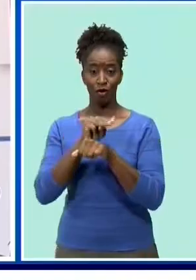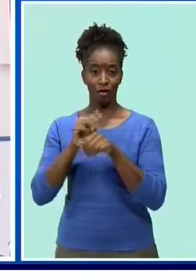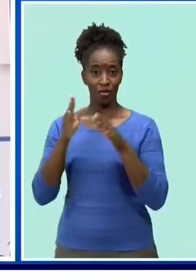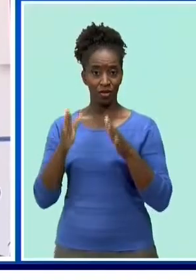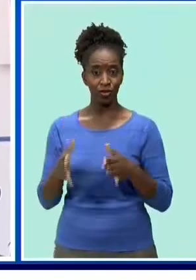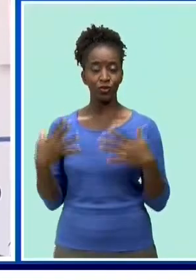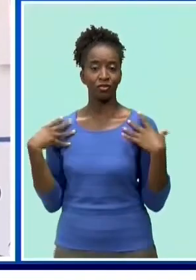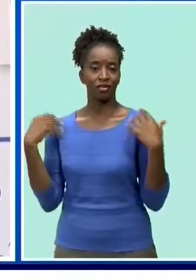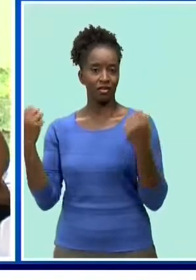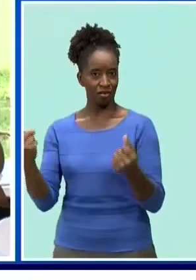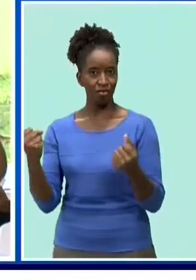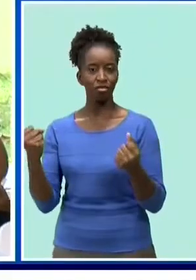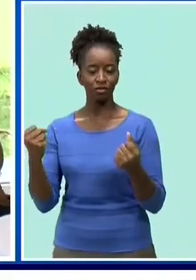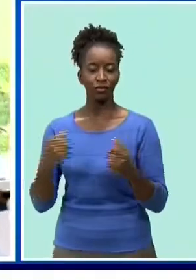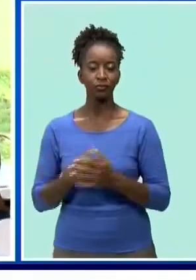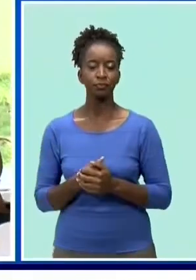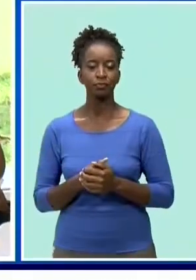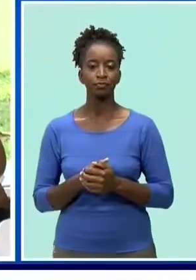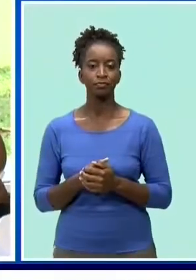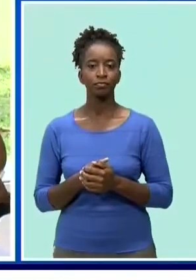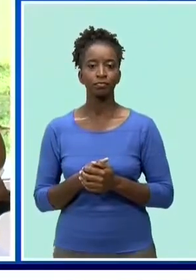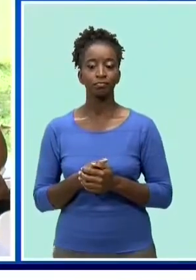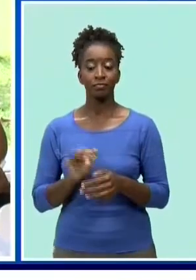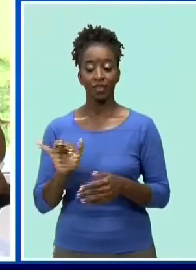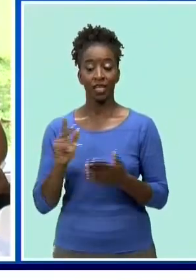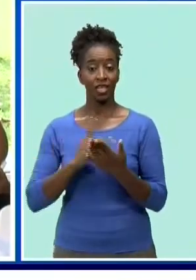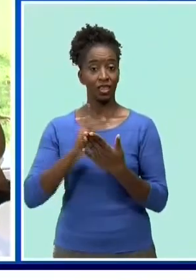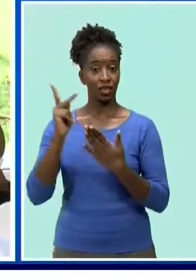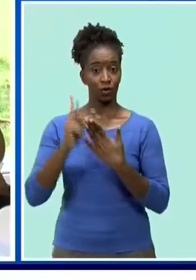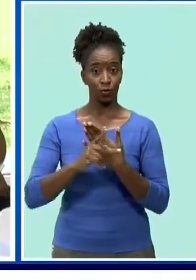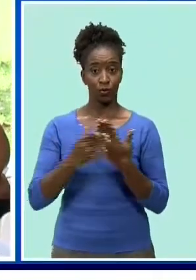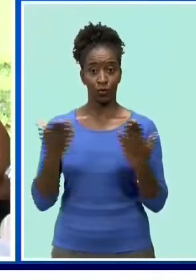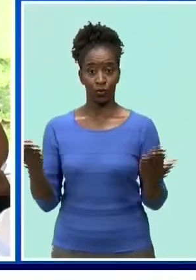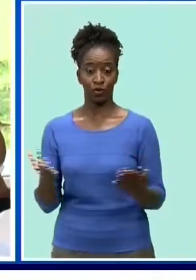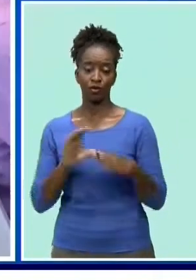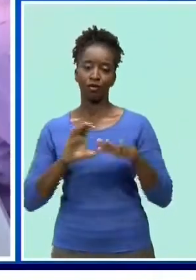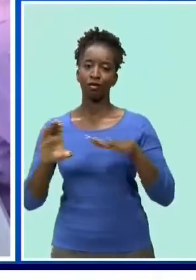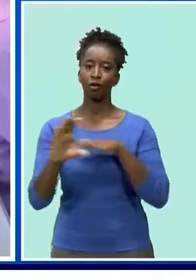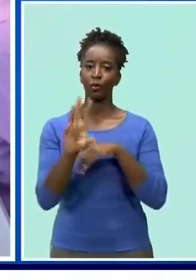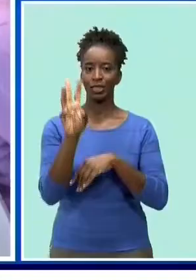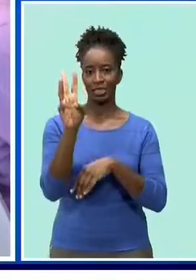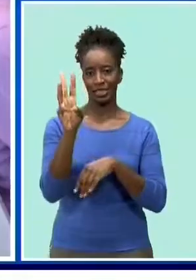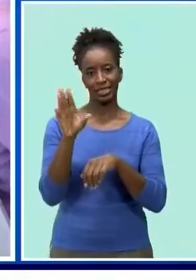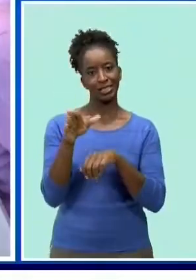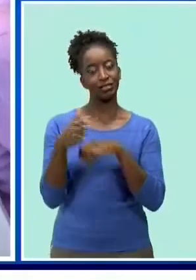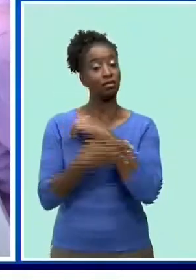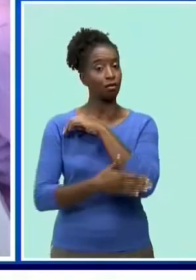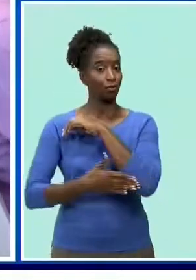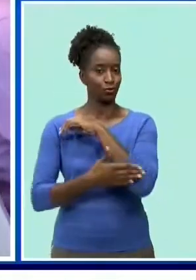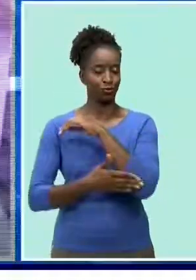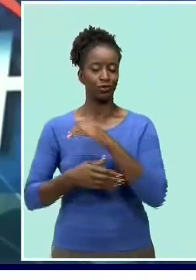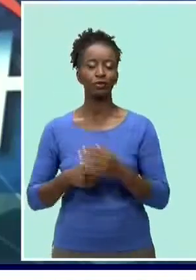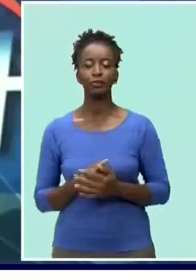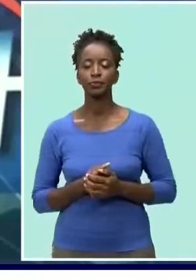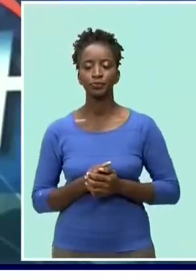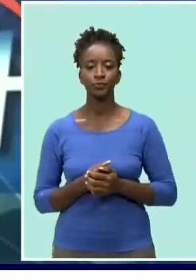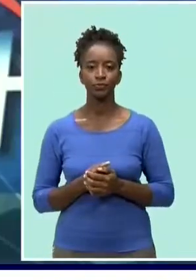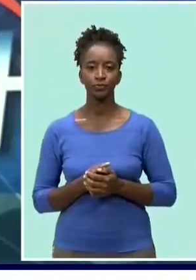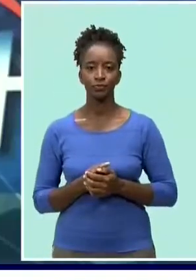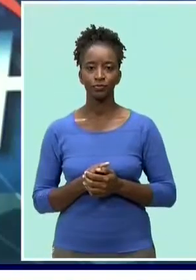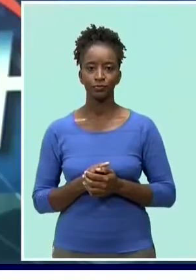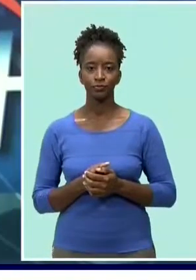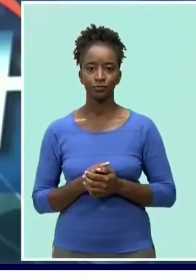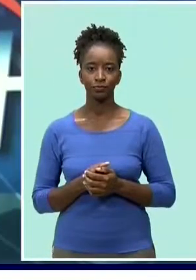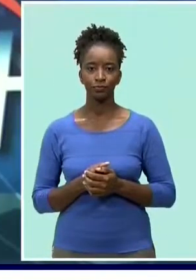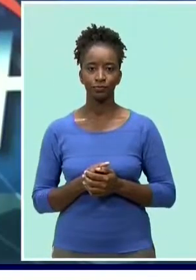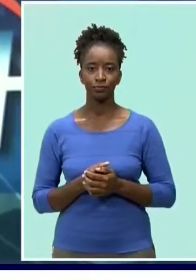so going forward. The ZAP program operates through 6 countries in the region. Lorna Jones, CBC News. In news